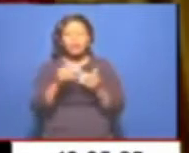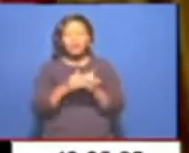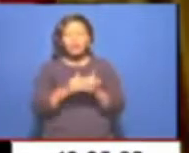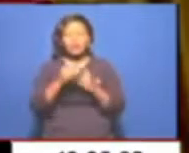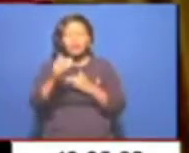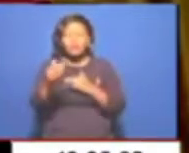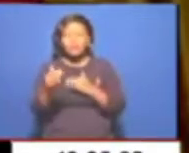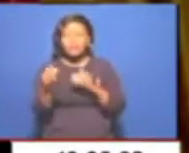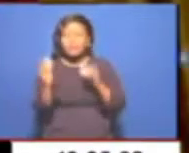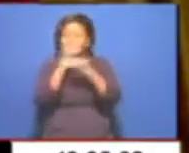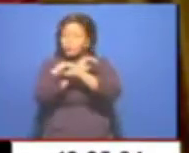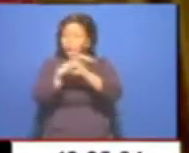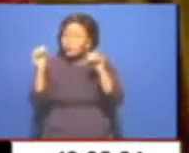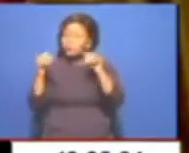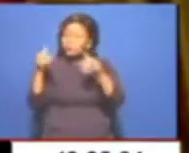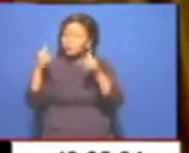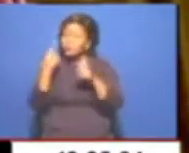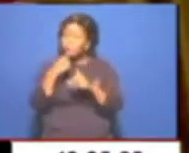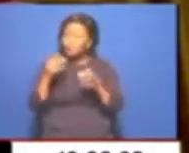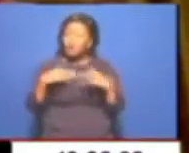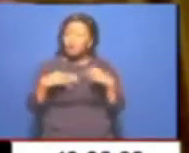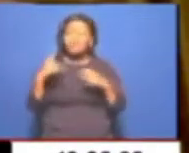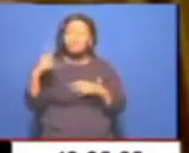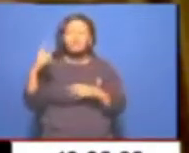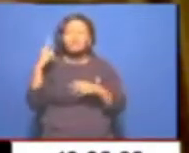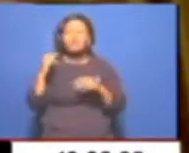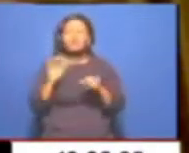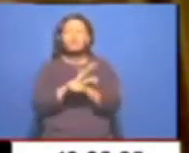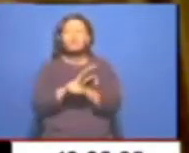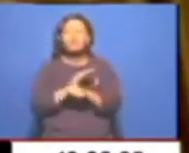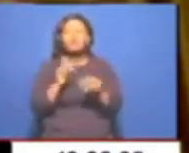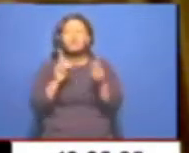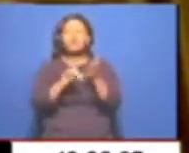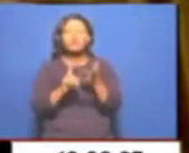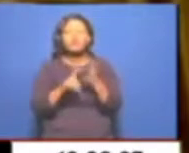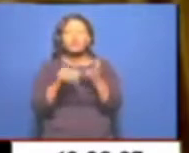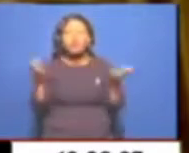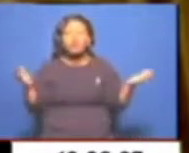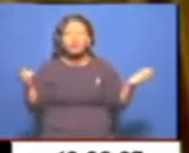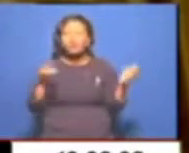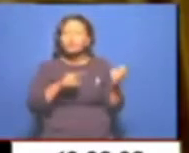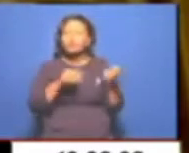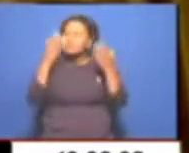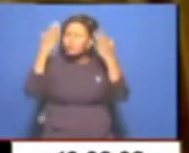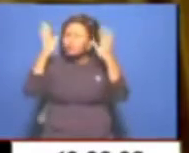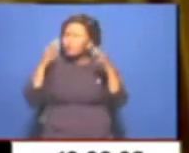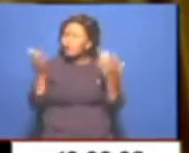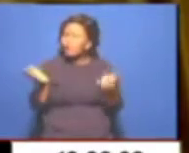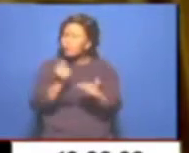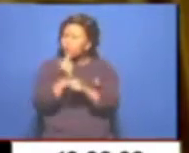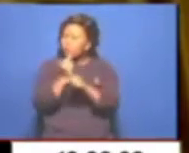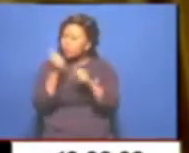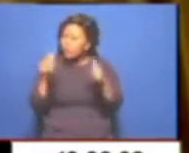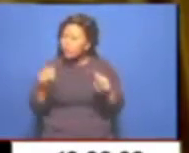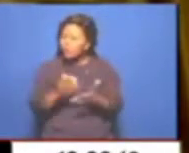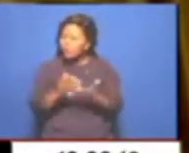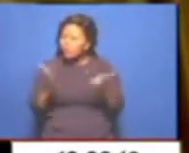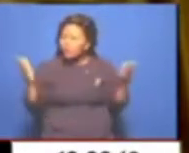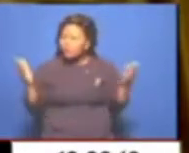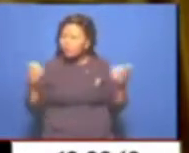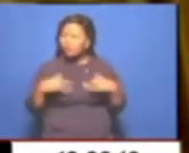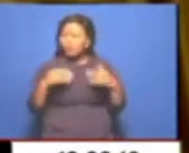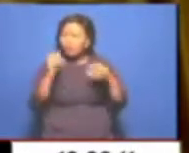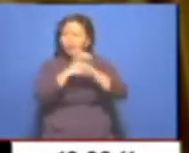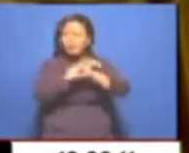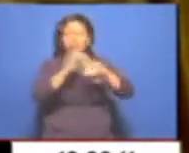by this Katiba of ours, lawfully abides by our national legislation. We cannot have him doing anything he feels like president, as asked by the